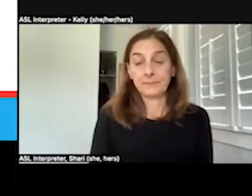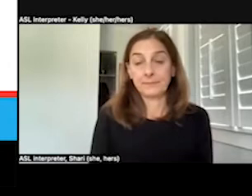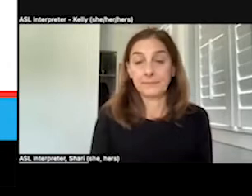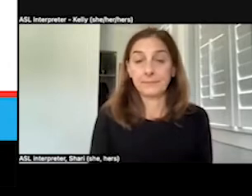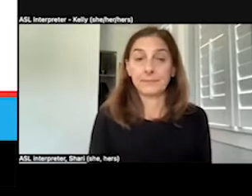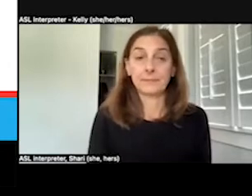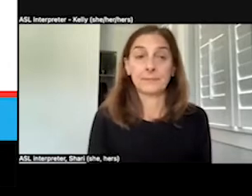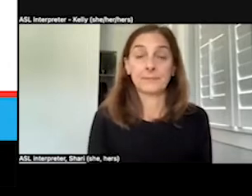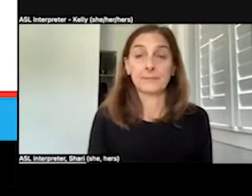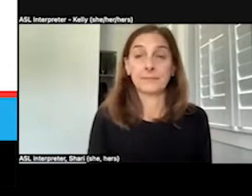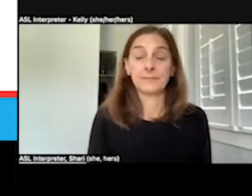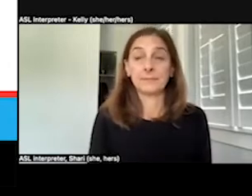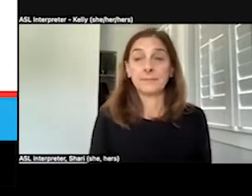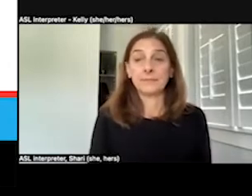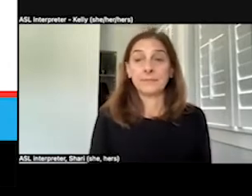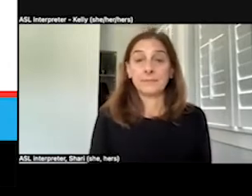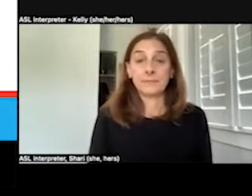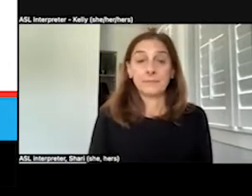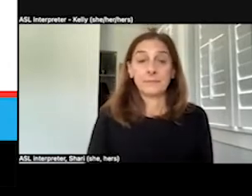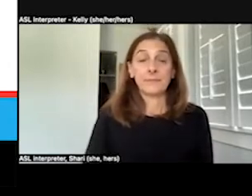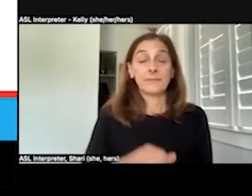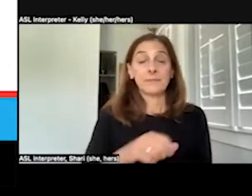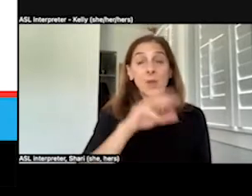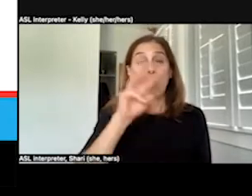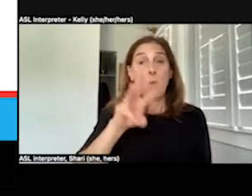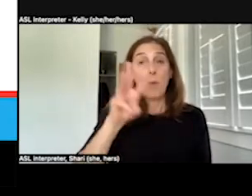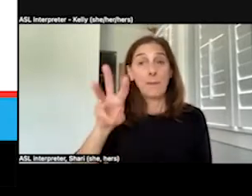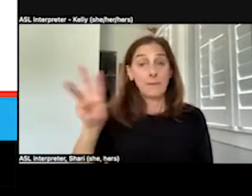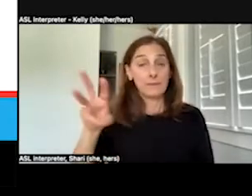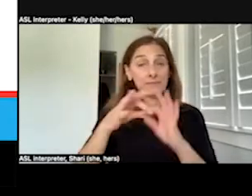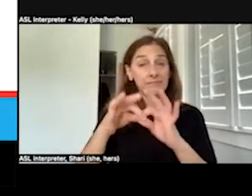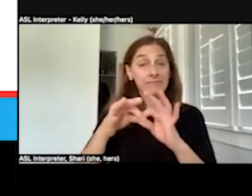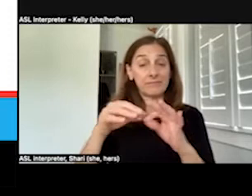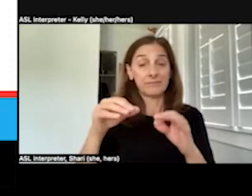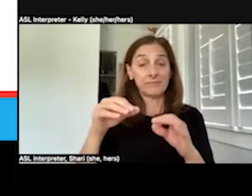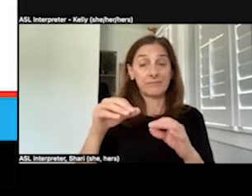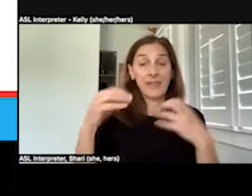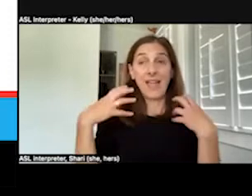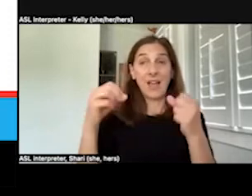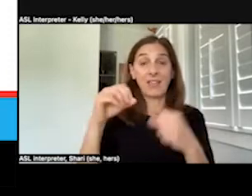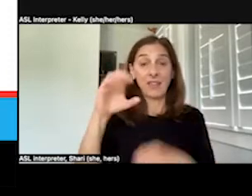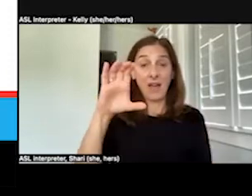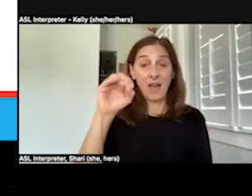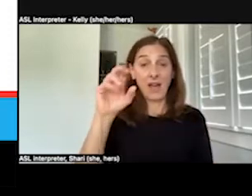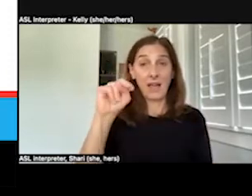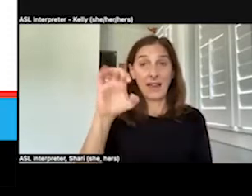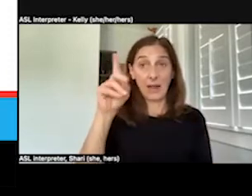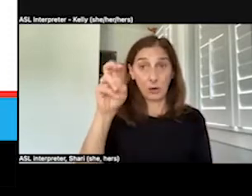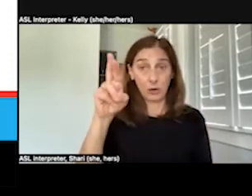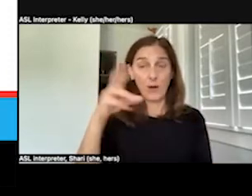So on the Health Connector page, there is a link to find enrollment assisters in your